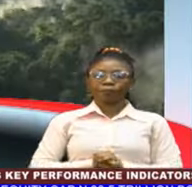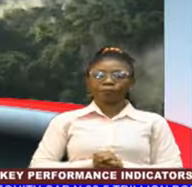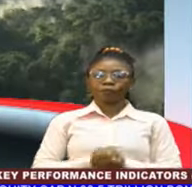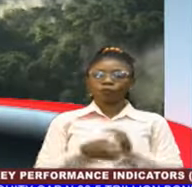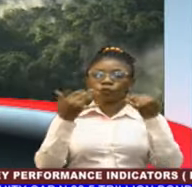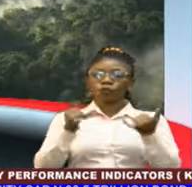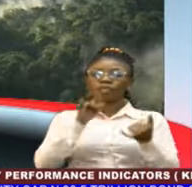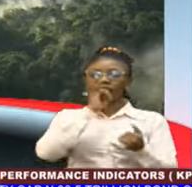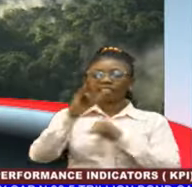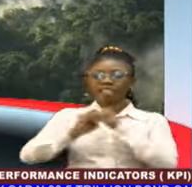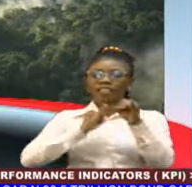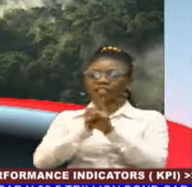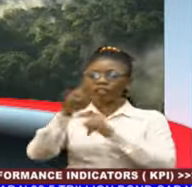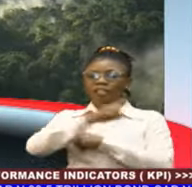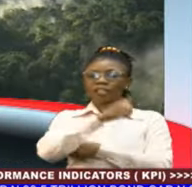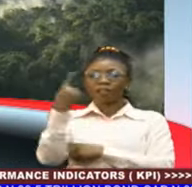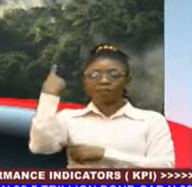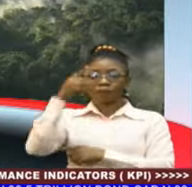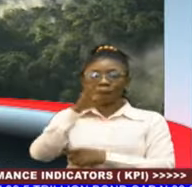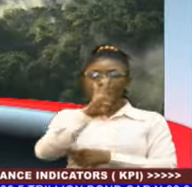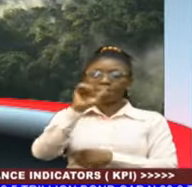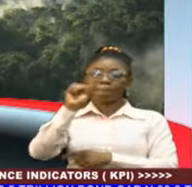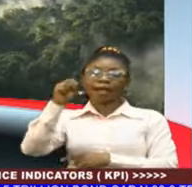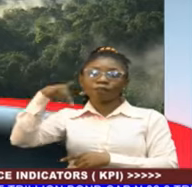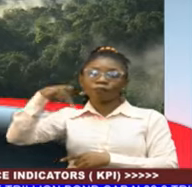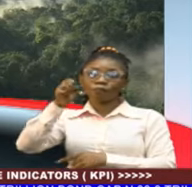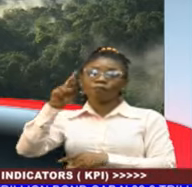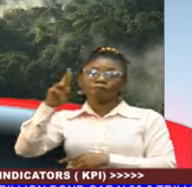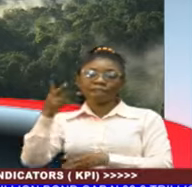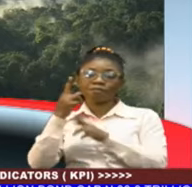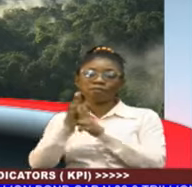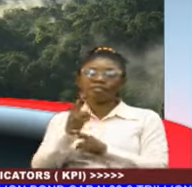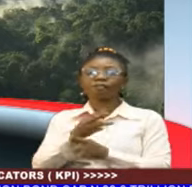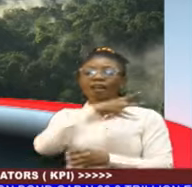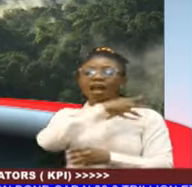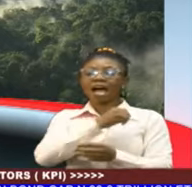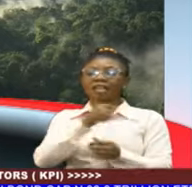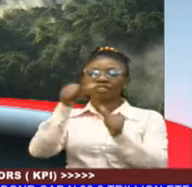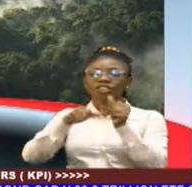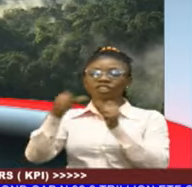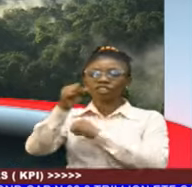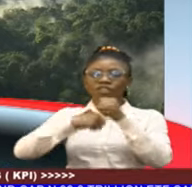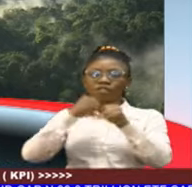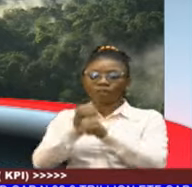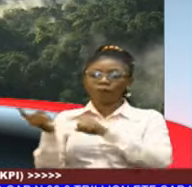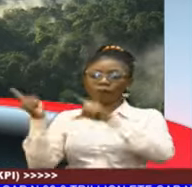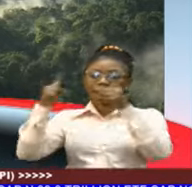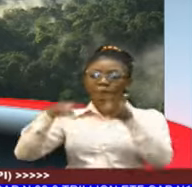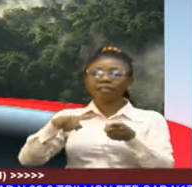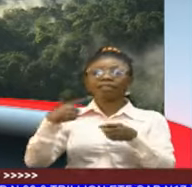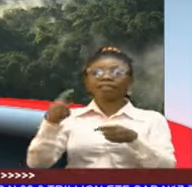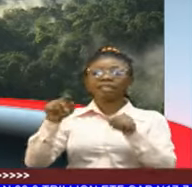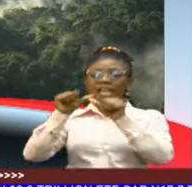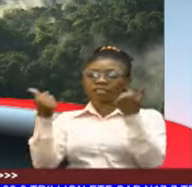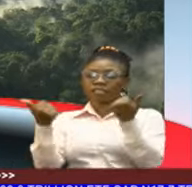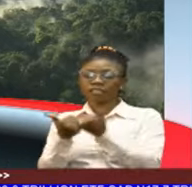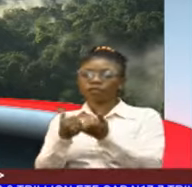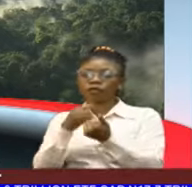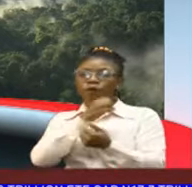Today is International Day for Biosphere Reserves, and with each year passing by, the urgency of